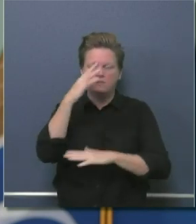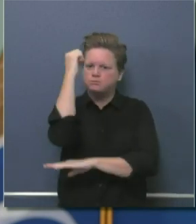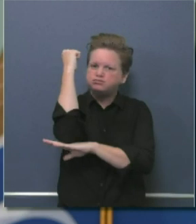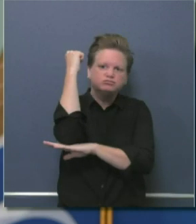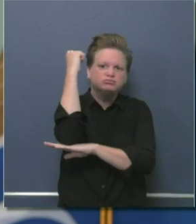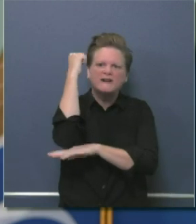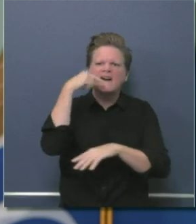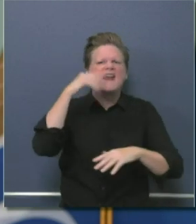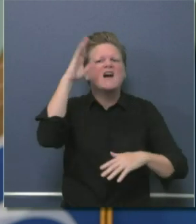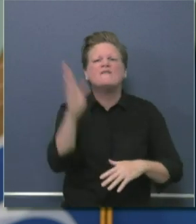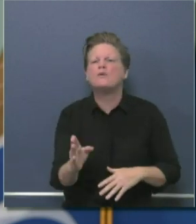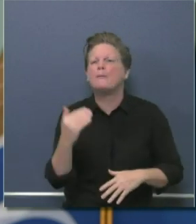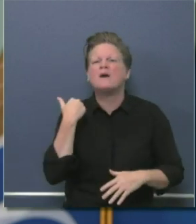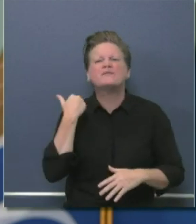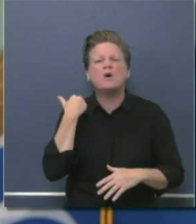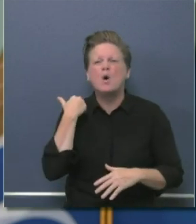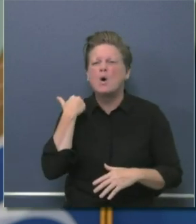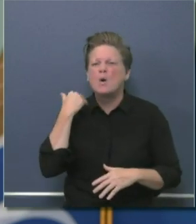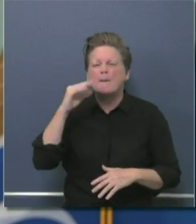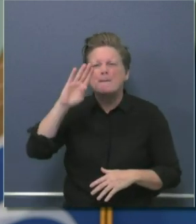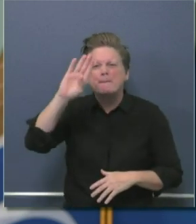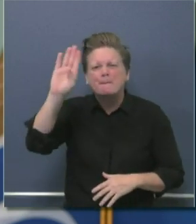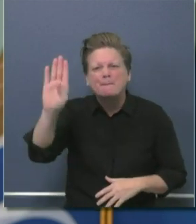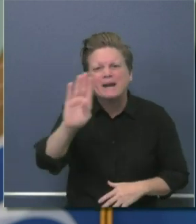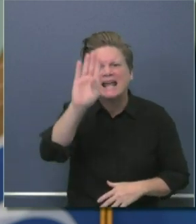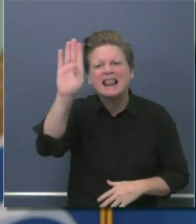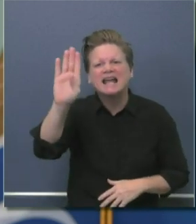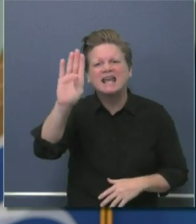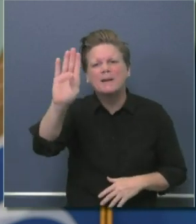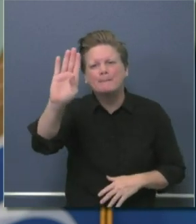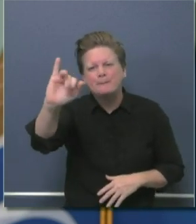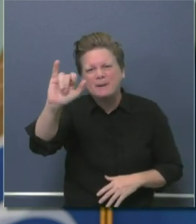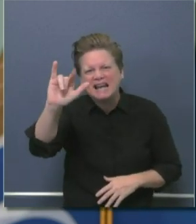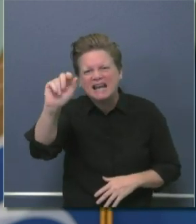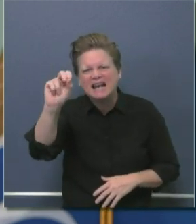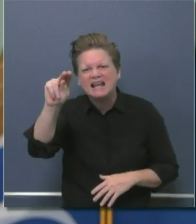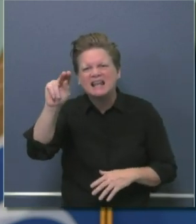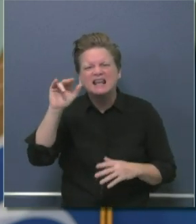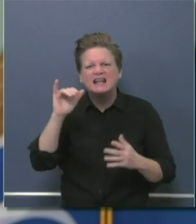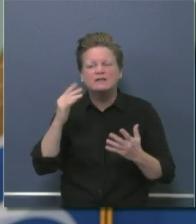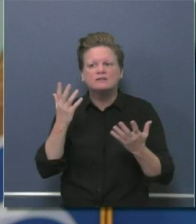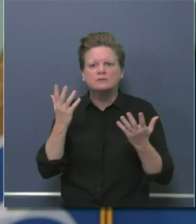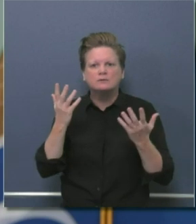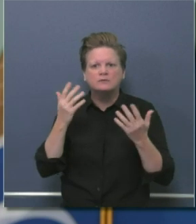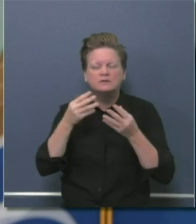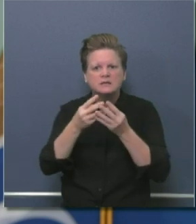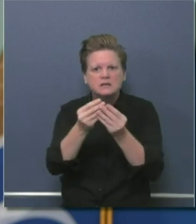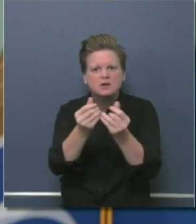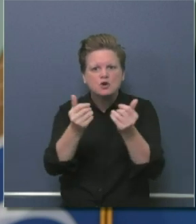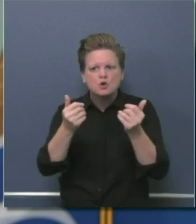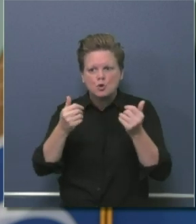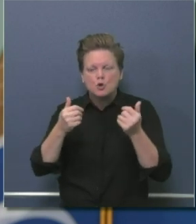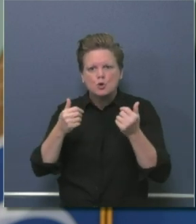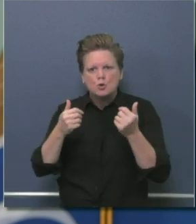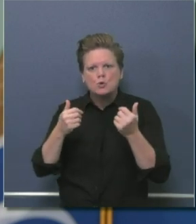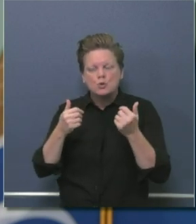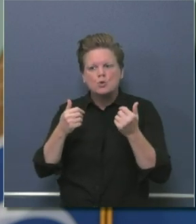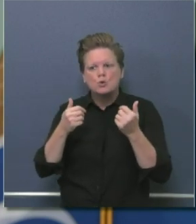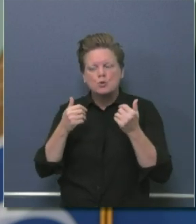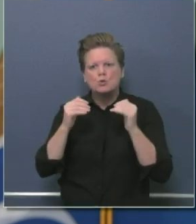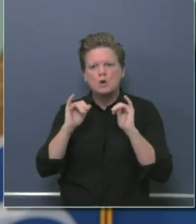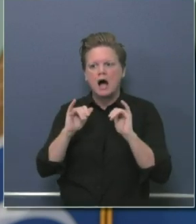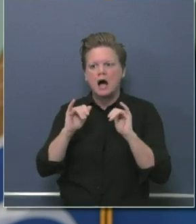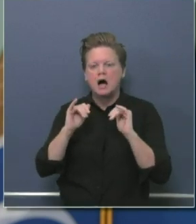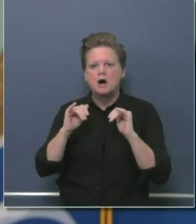record low unemployment in my January announcement, record reserves. We were enjoying